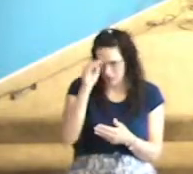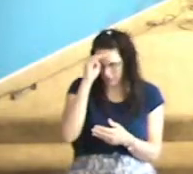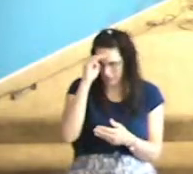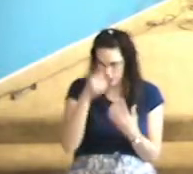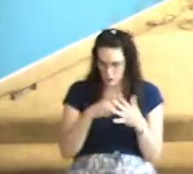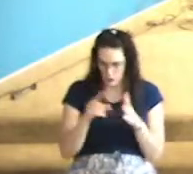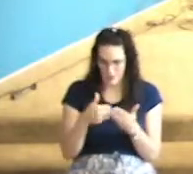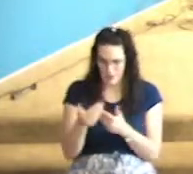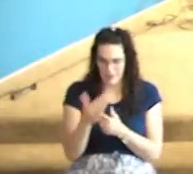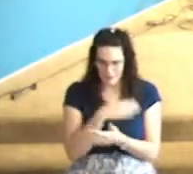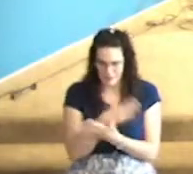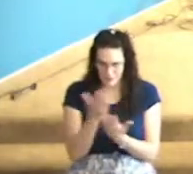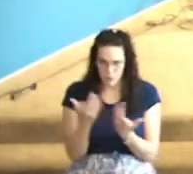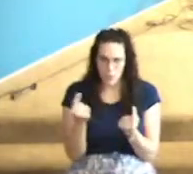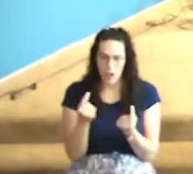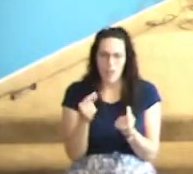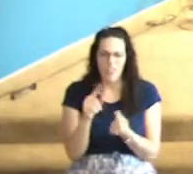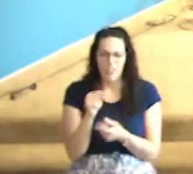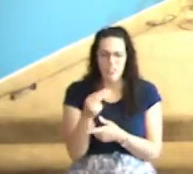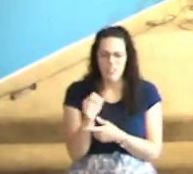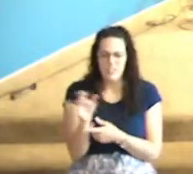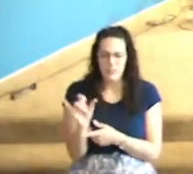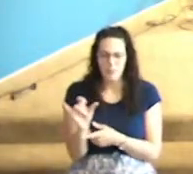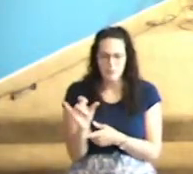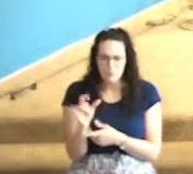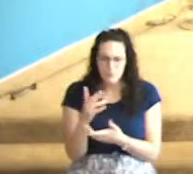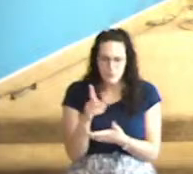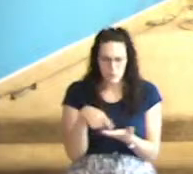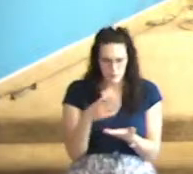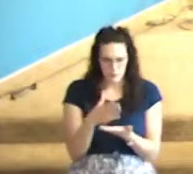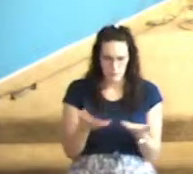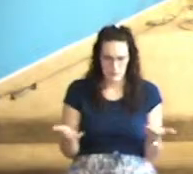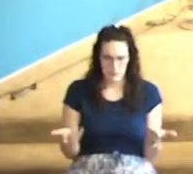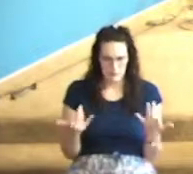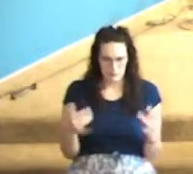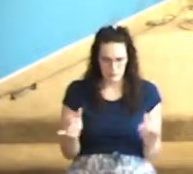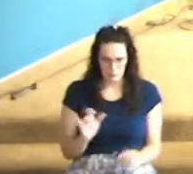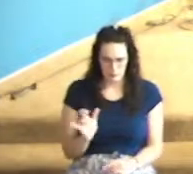now, which is the same. What are some things that are the same